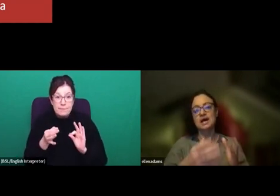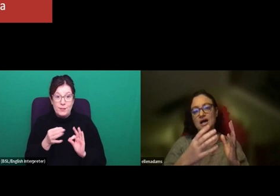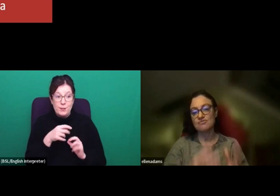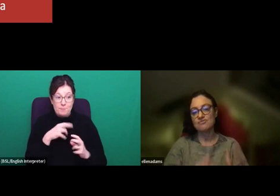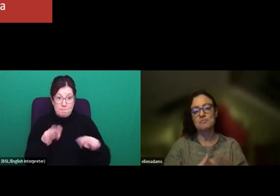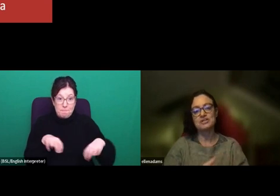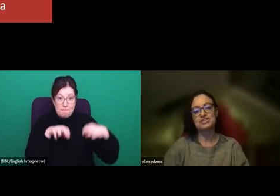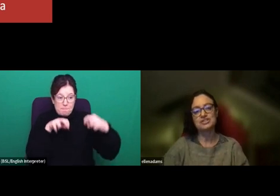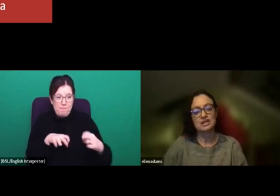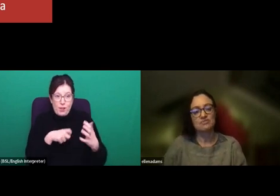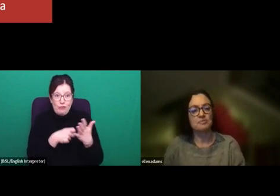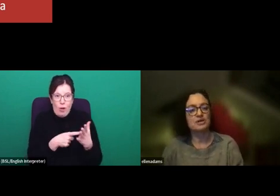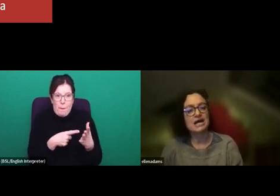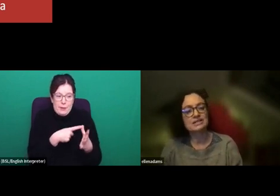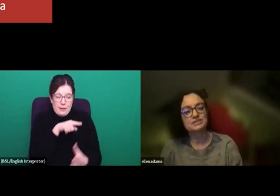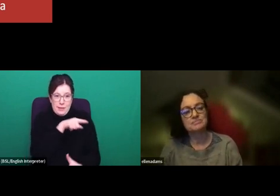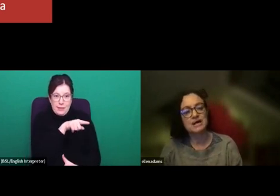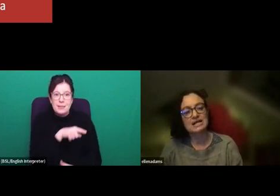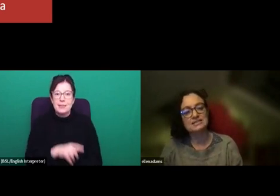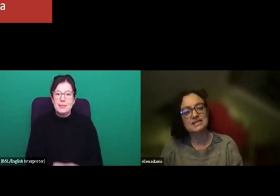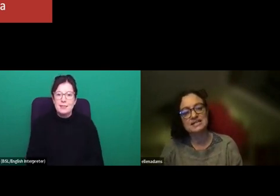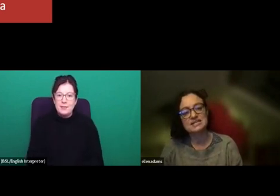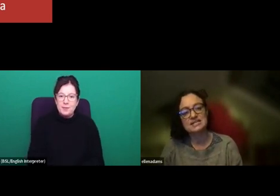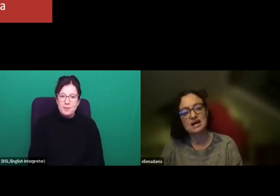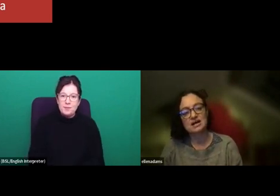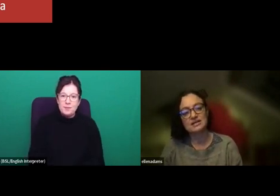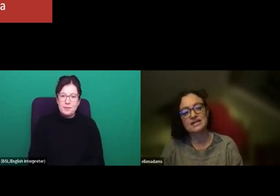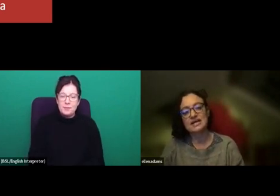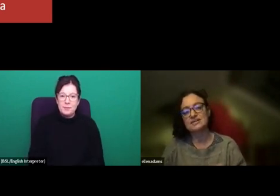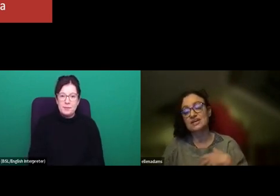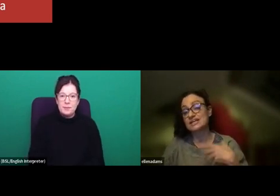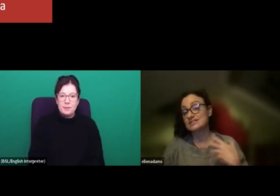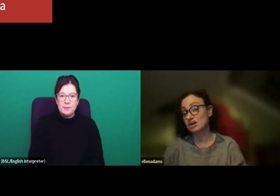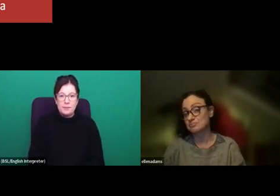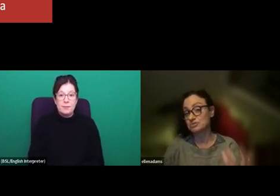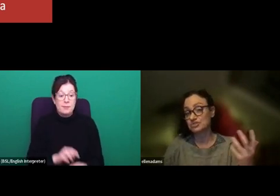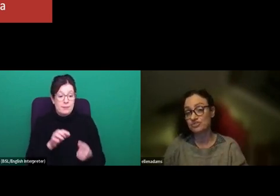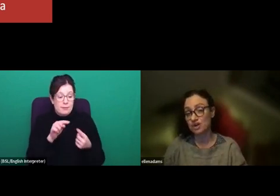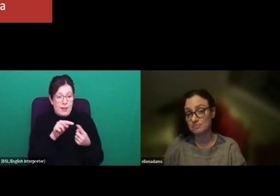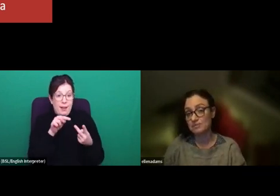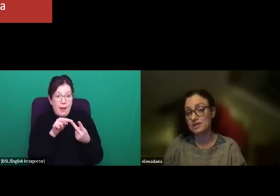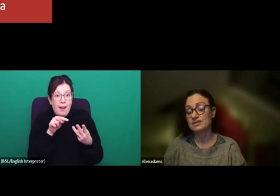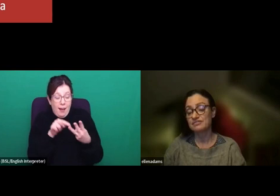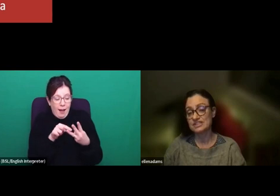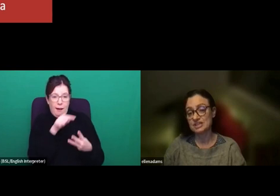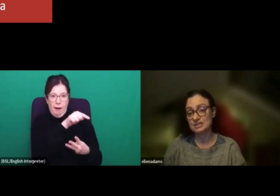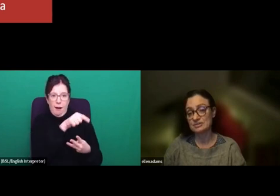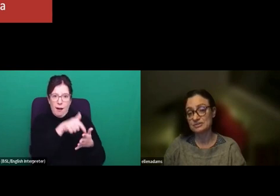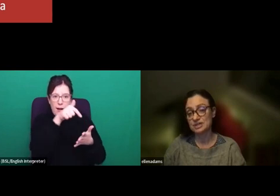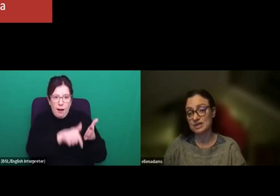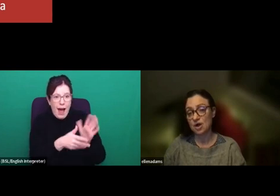interviewed Robert Adam, and he gave examples from the videos